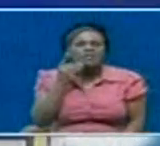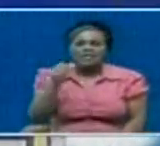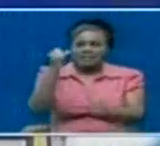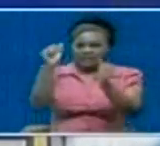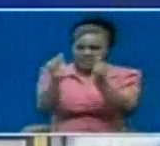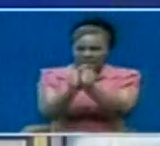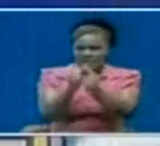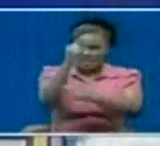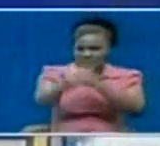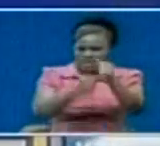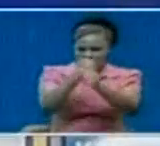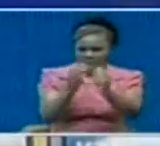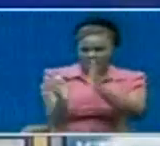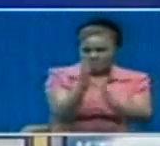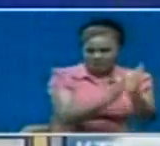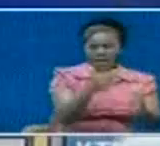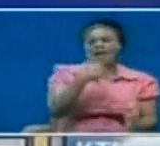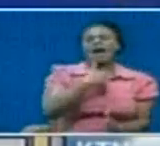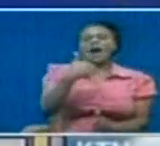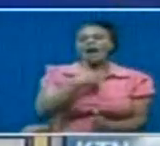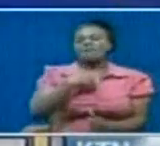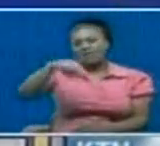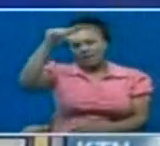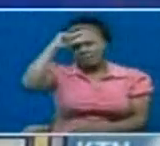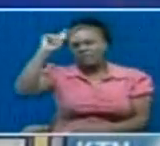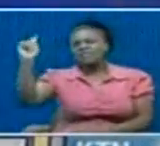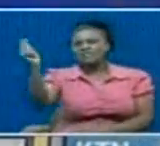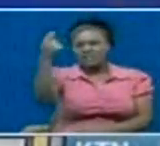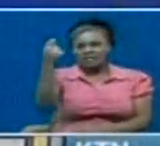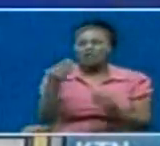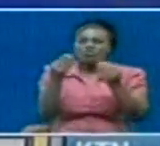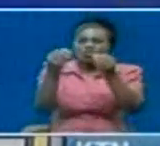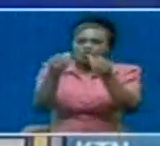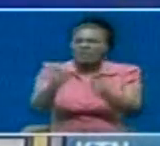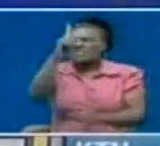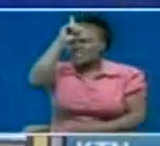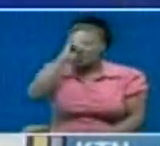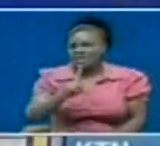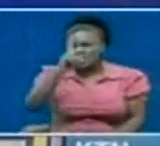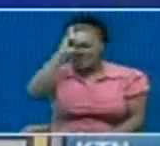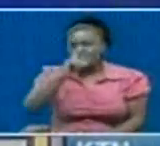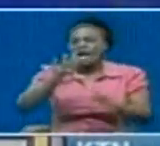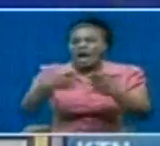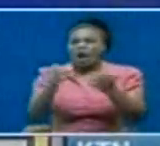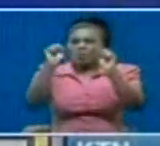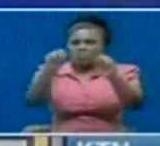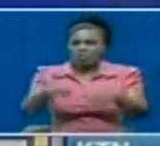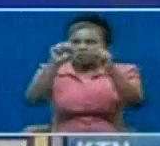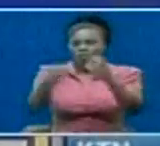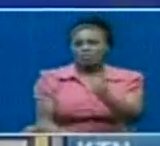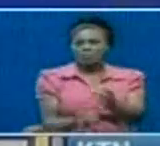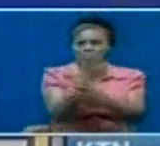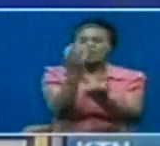10-year strategic plan of the government of Kenya to address critically how we can come out of this